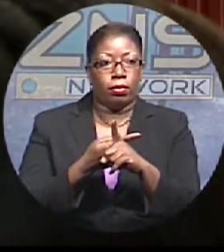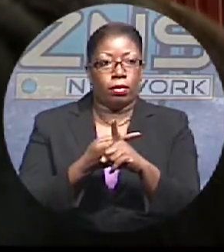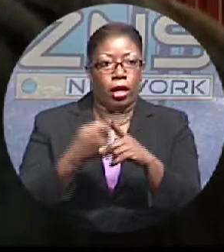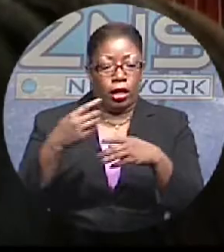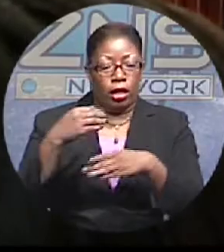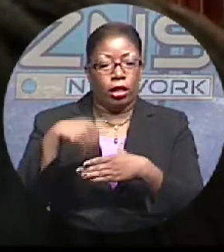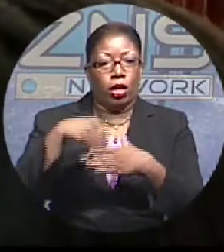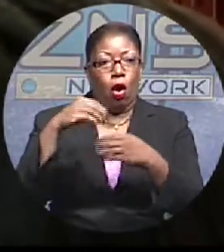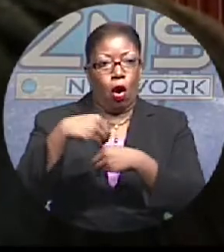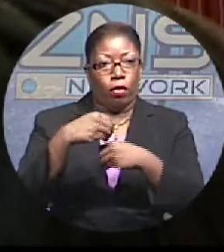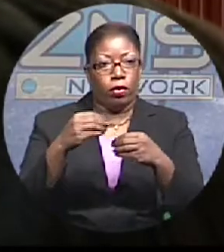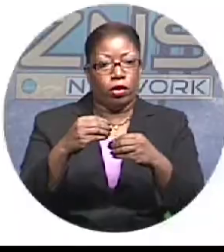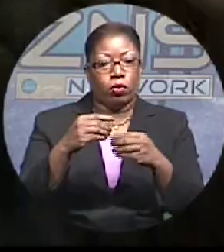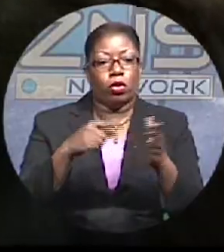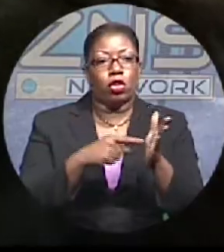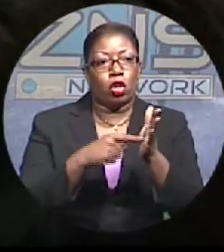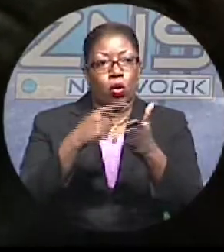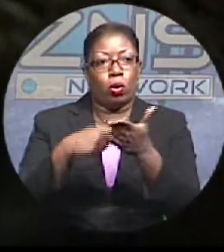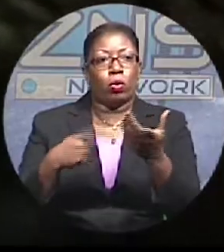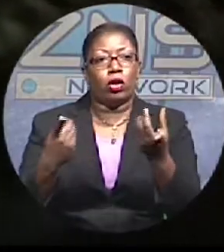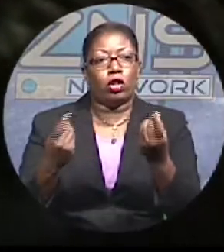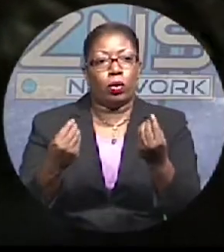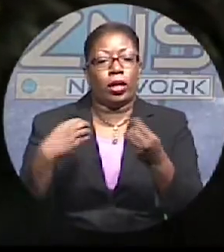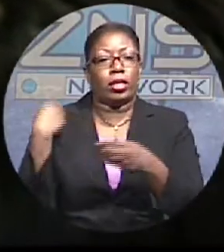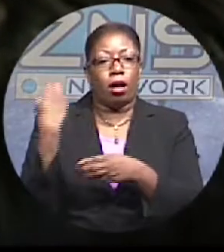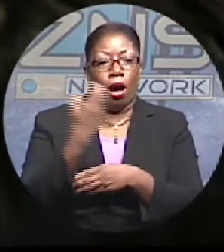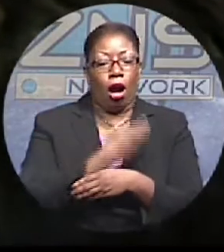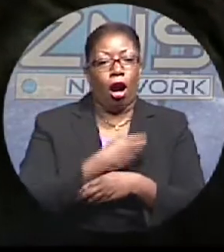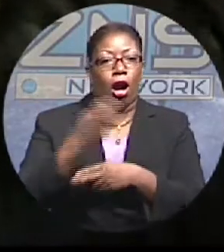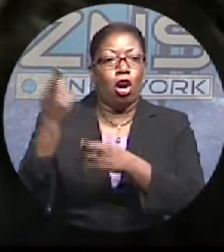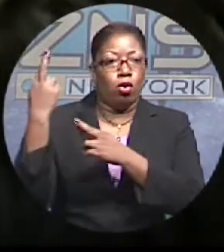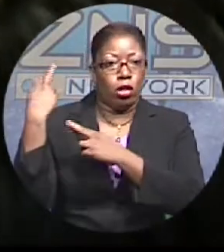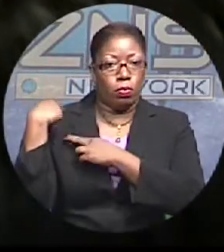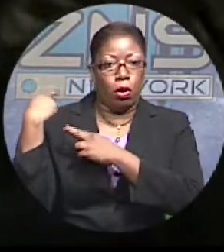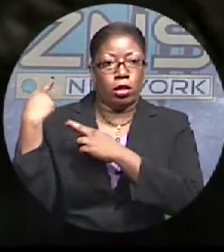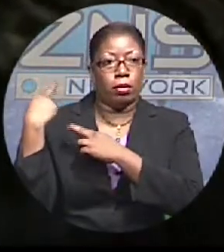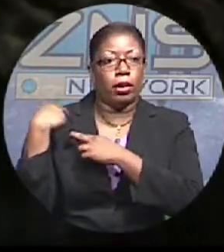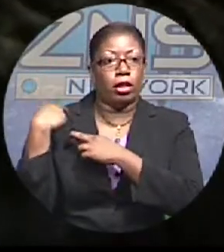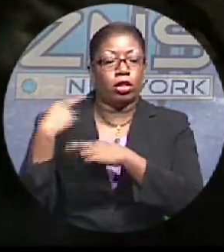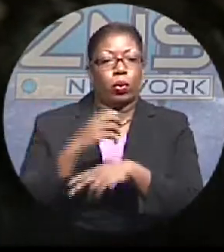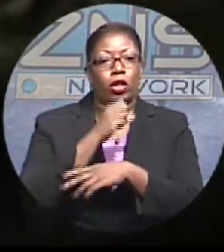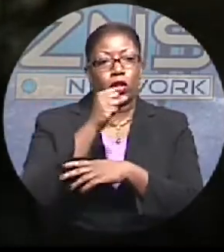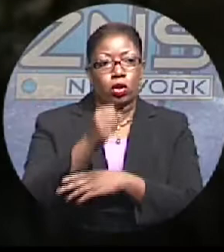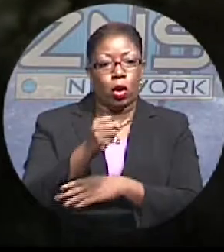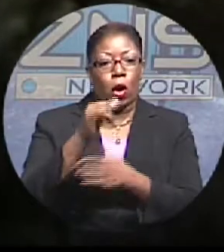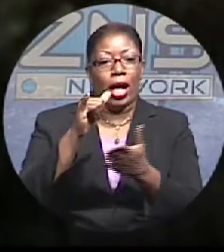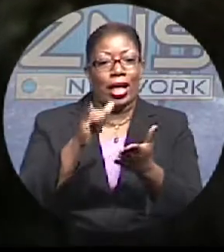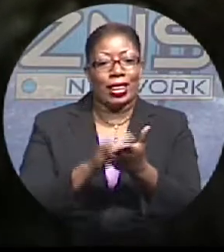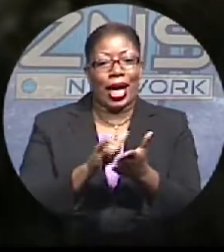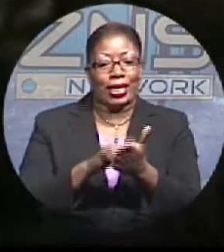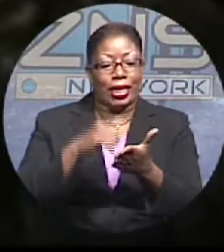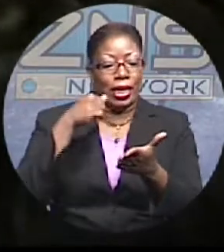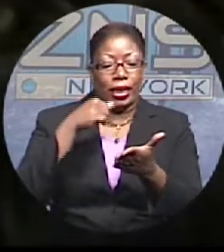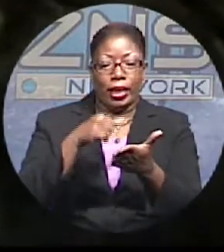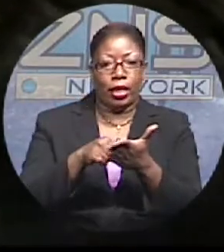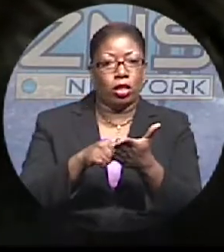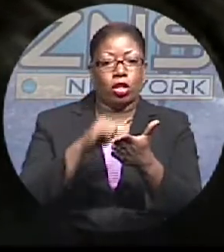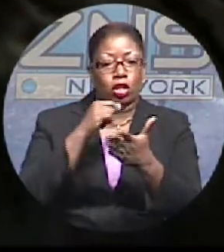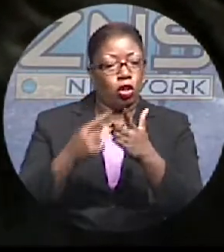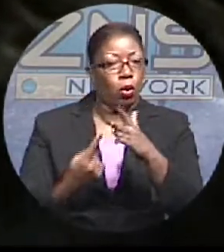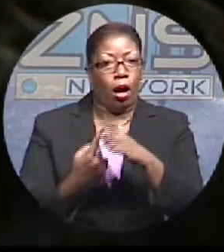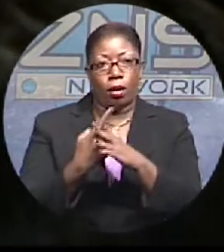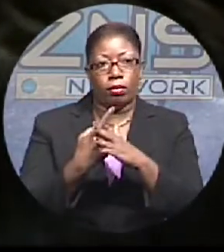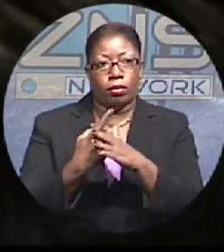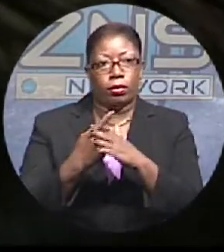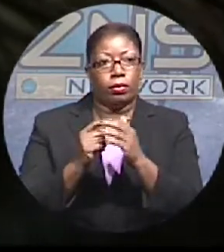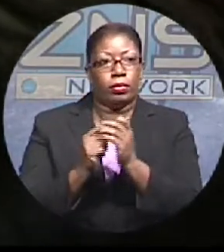we want to show them the moves that we're making. It is our responsibility to ensure that such letters do not appear, and that is